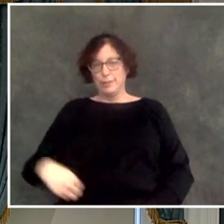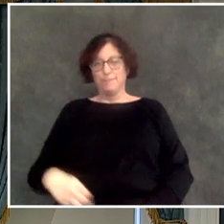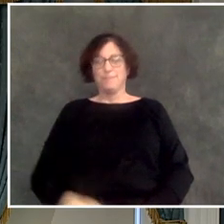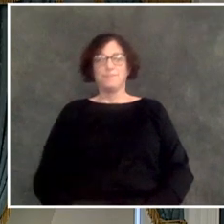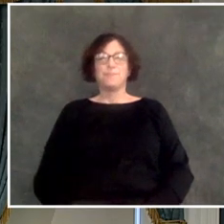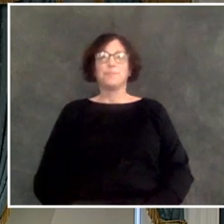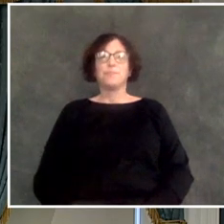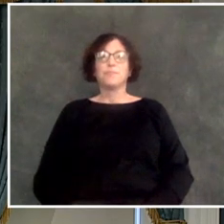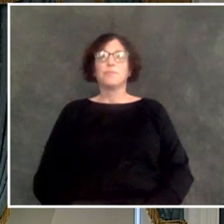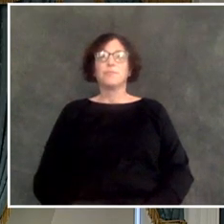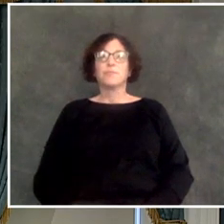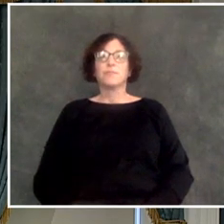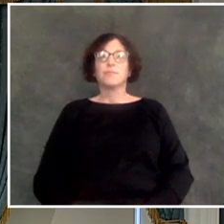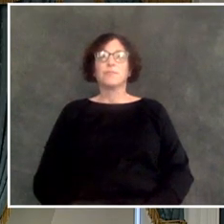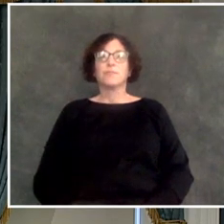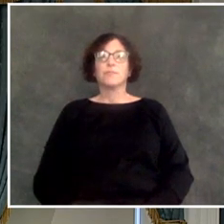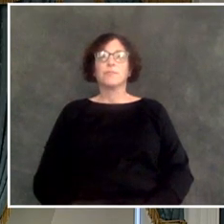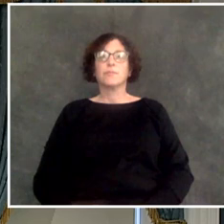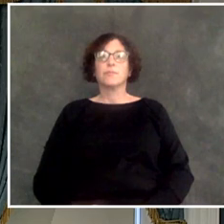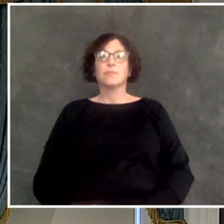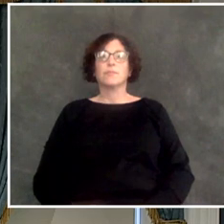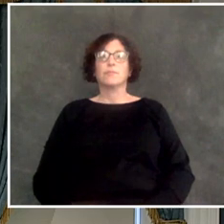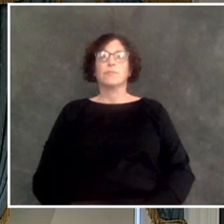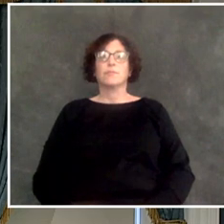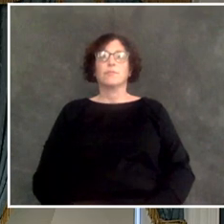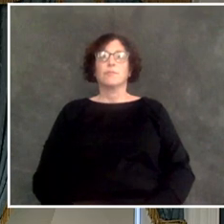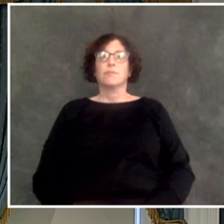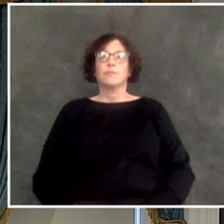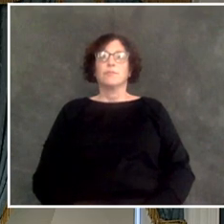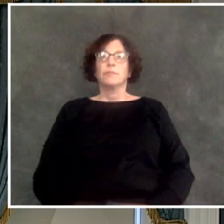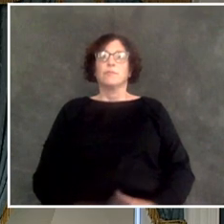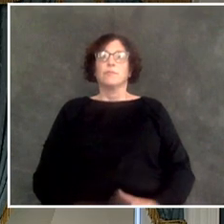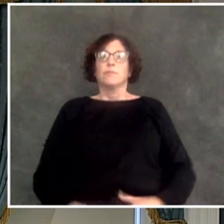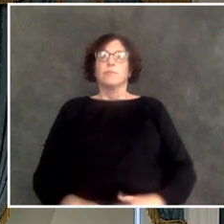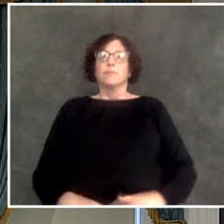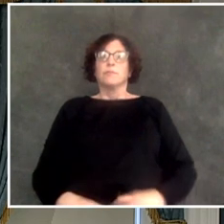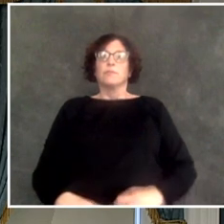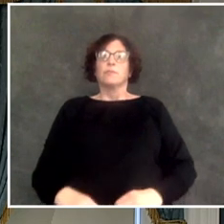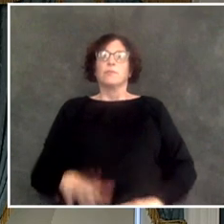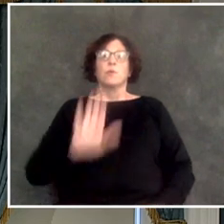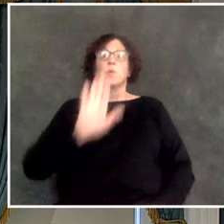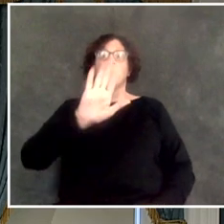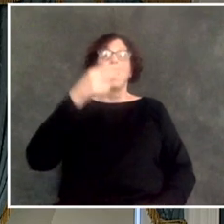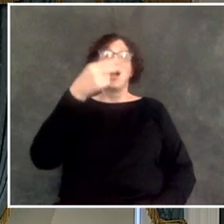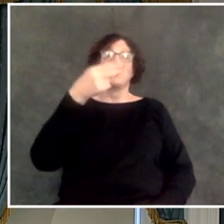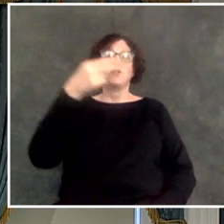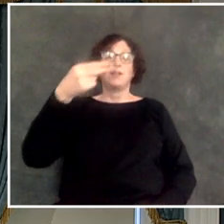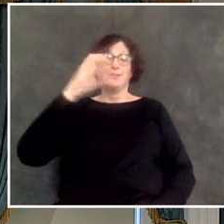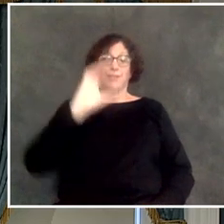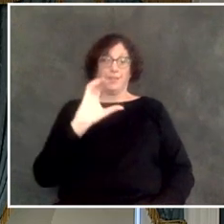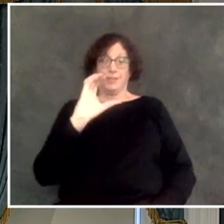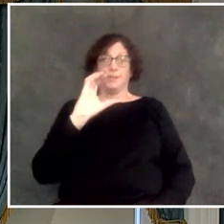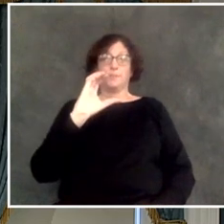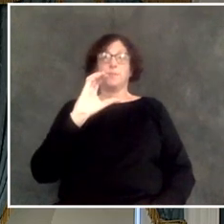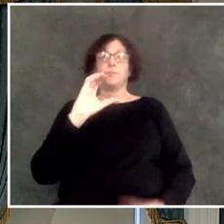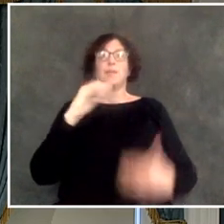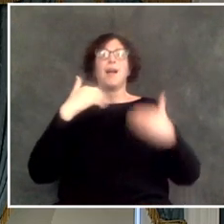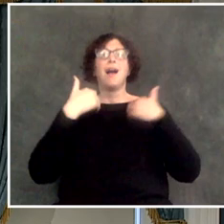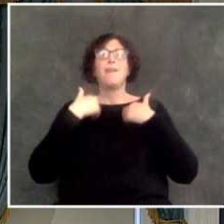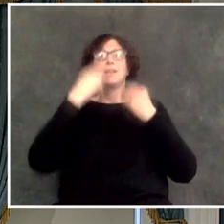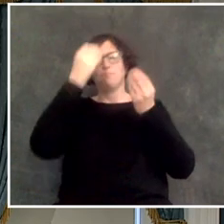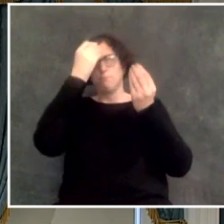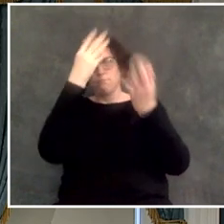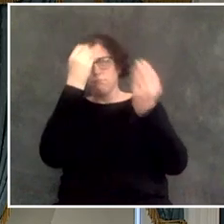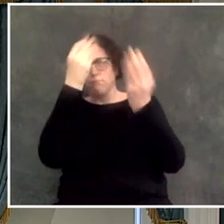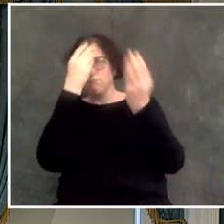Looking at the data from your health department on new hospitalizations, it appears that the numbers have